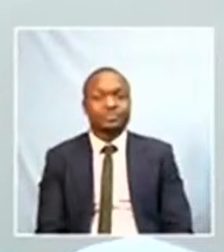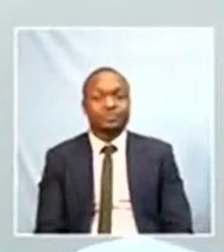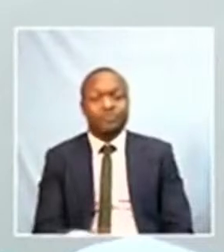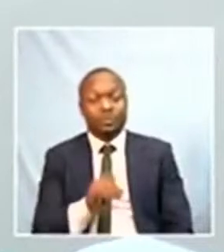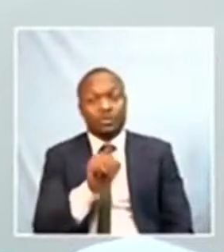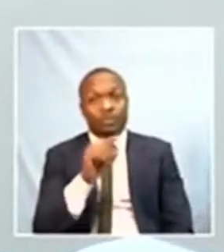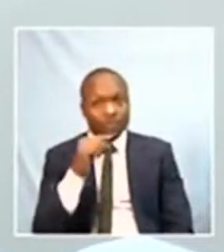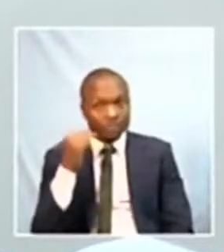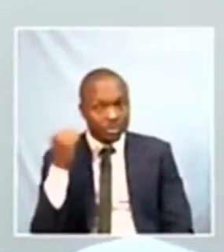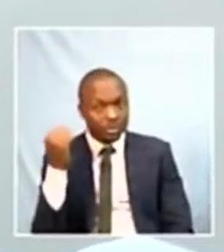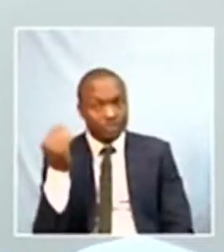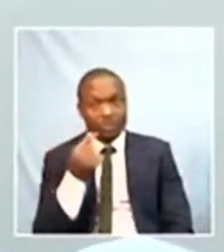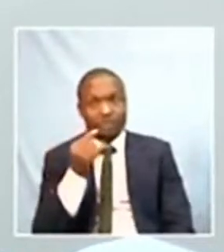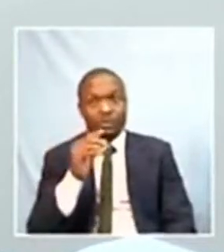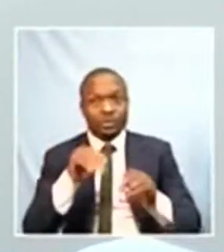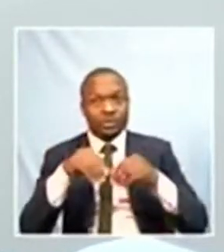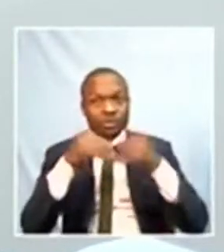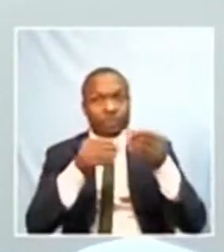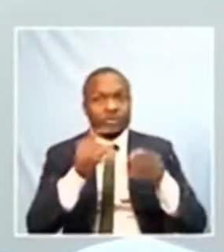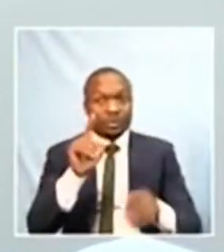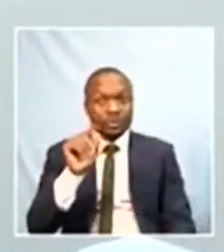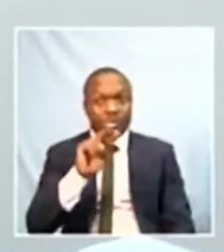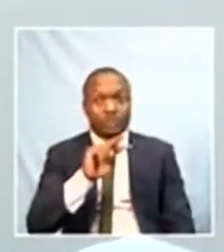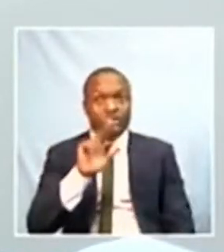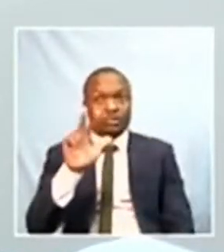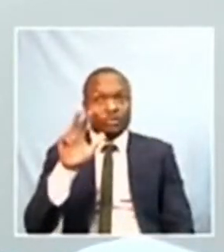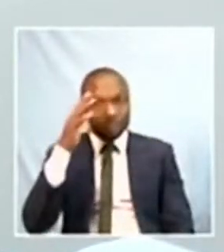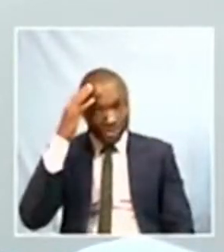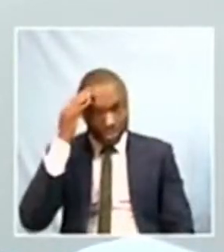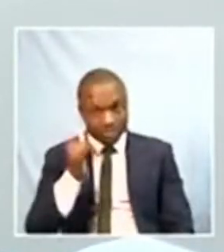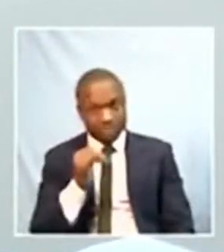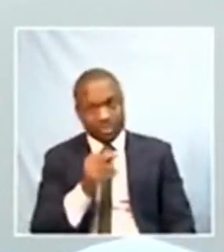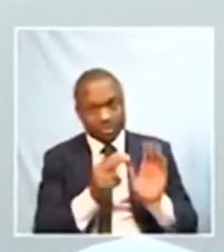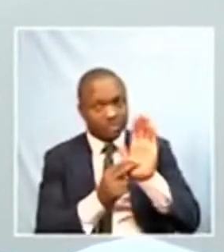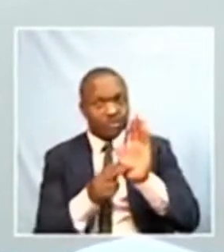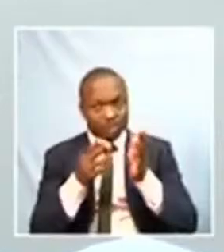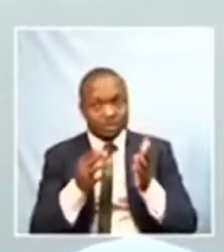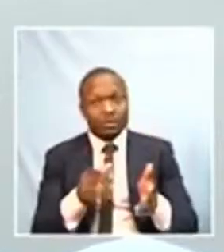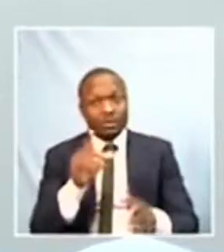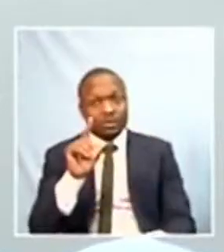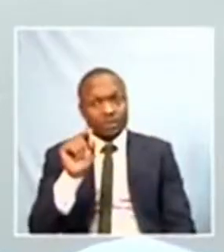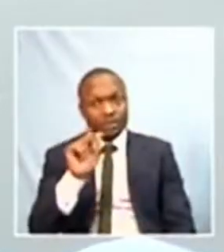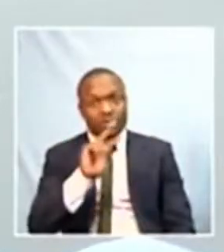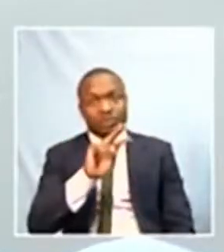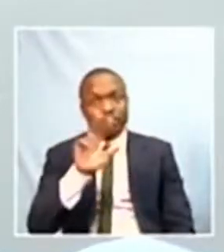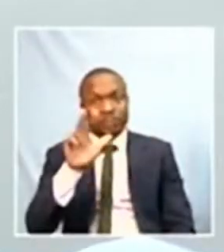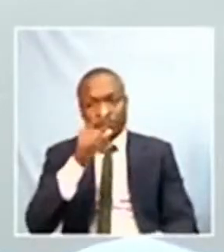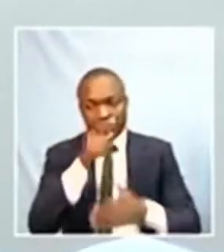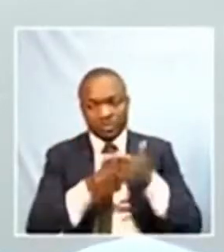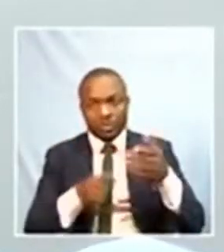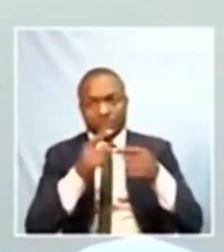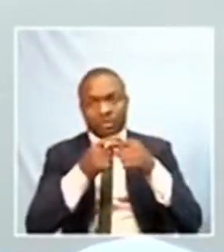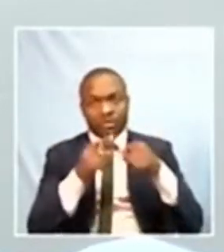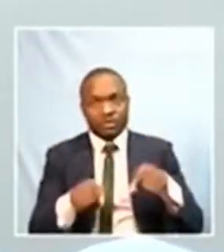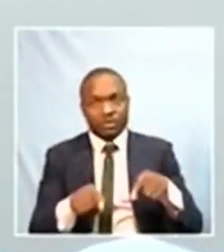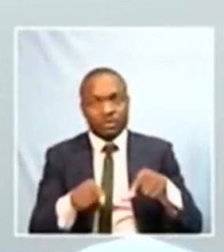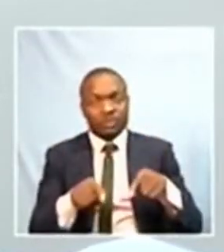you only contracted it in 2023. That's why it has appeared here. Now, from 2023, what has happened to